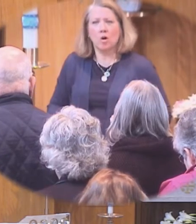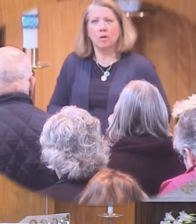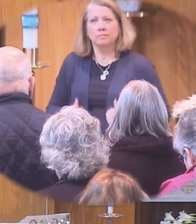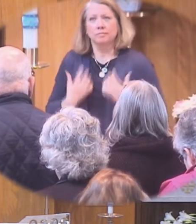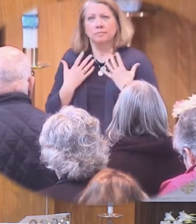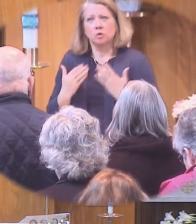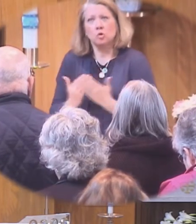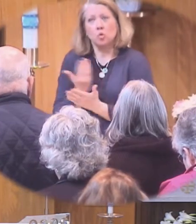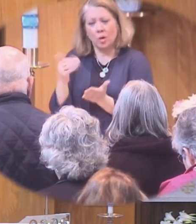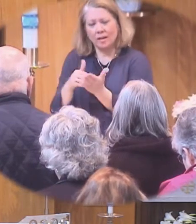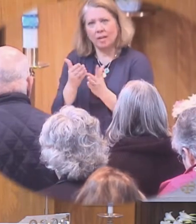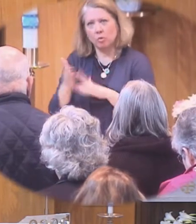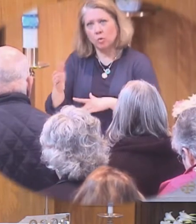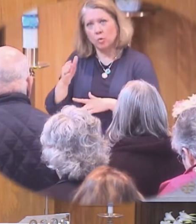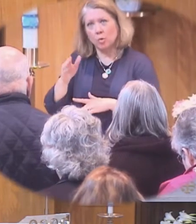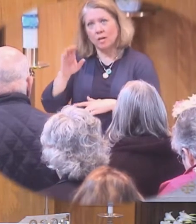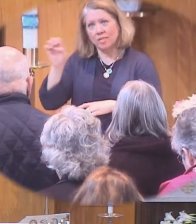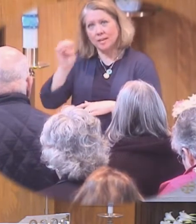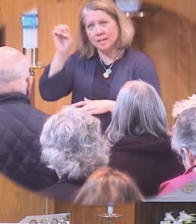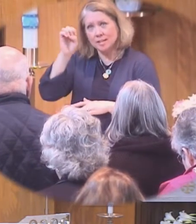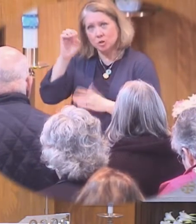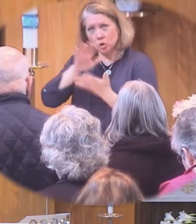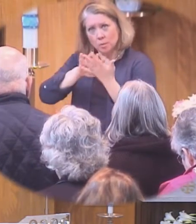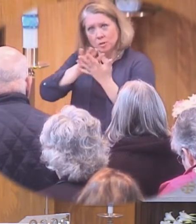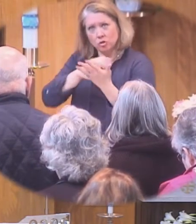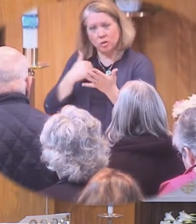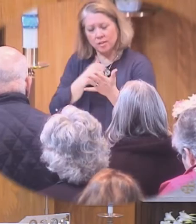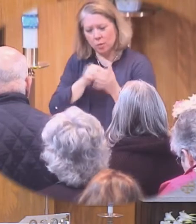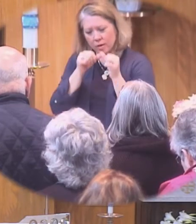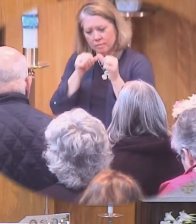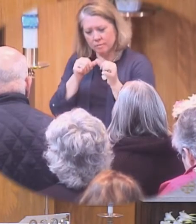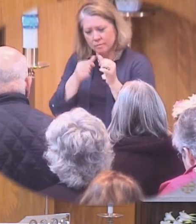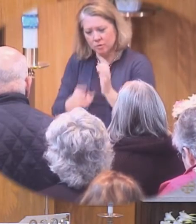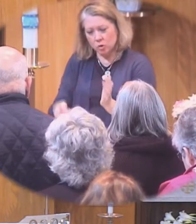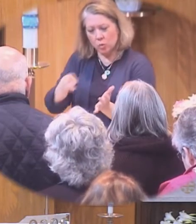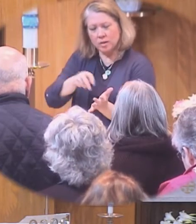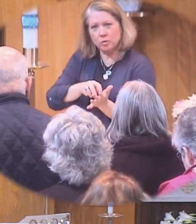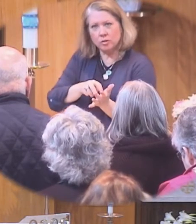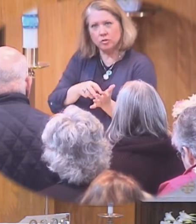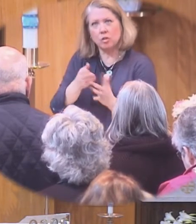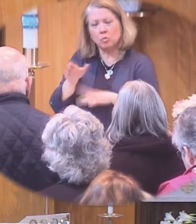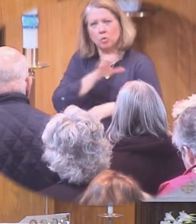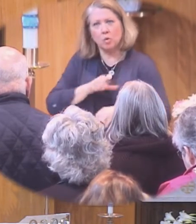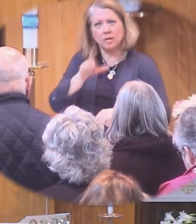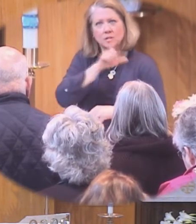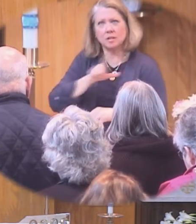to the glory of the resurrection through Christ our Lord.